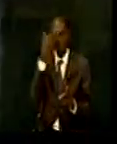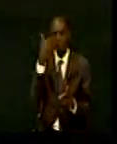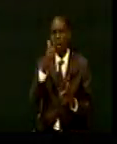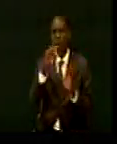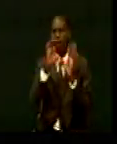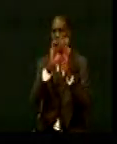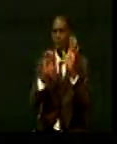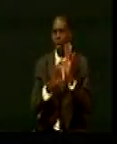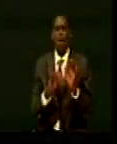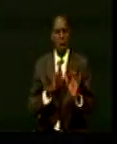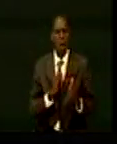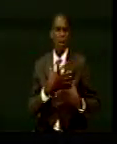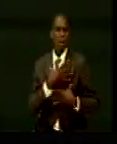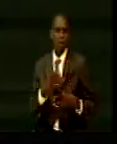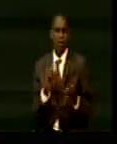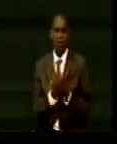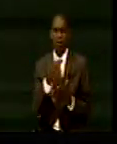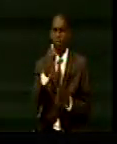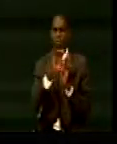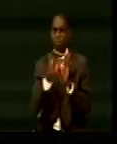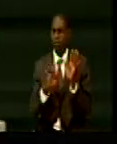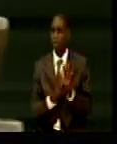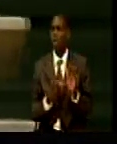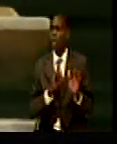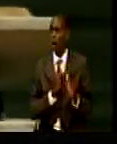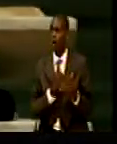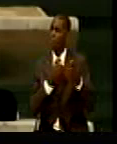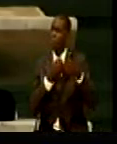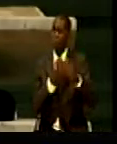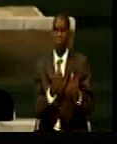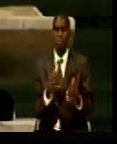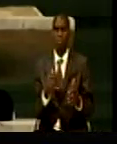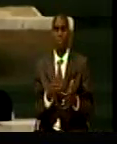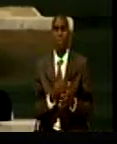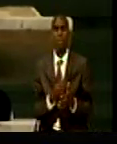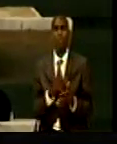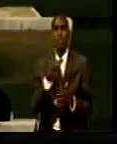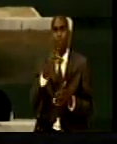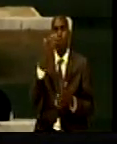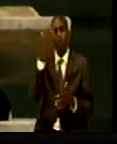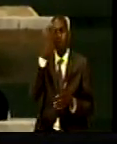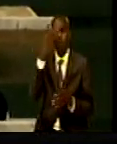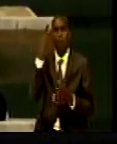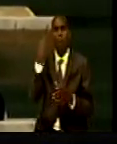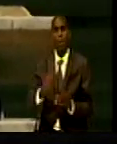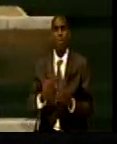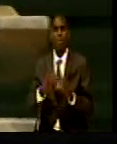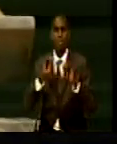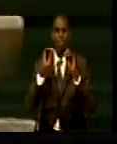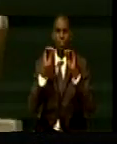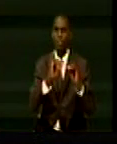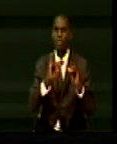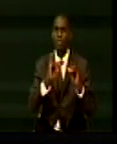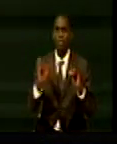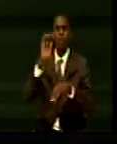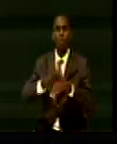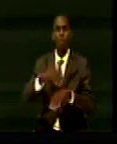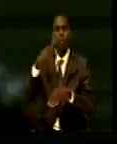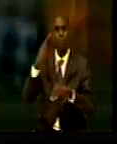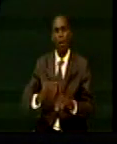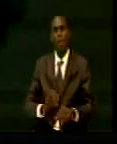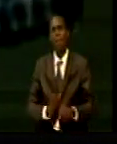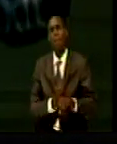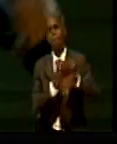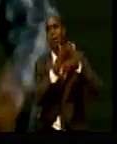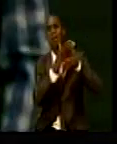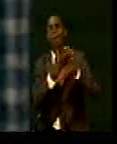that way. We know the Sermon on the Mount. What a message Jesus preached. And he said, this is how to